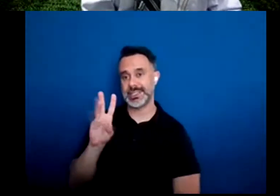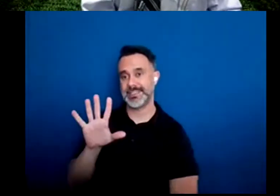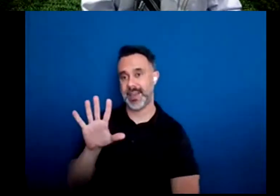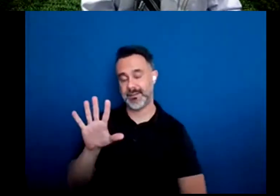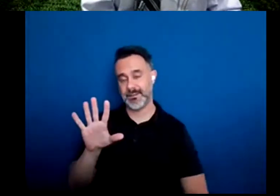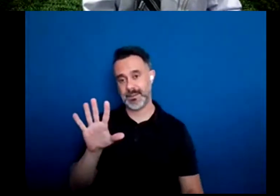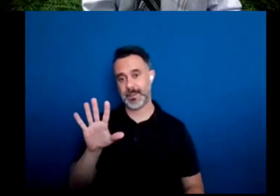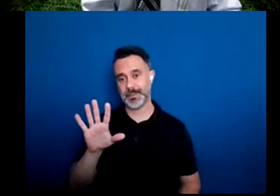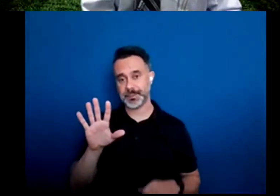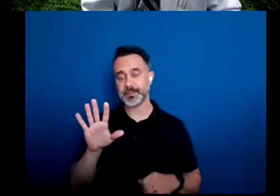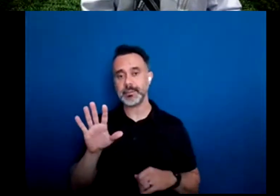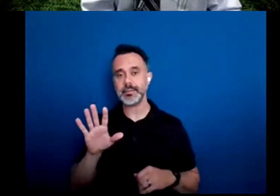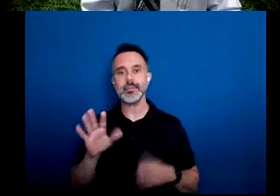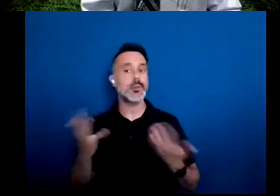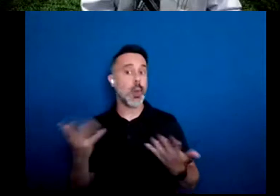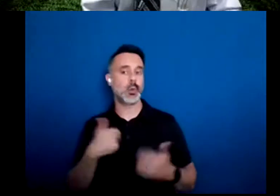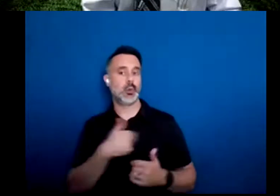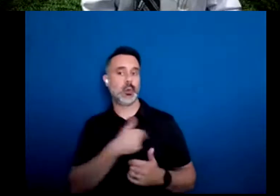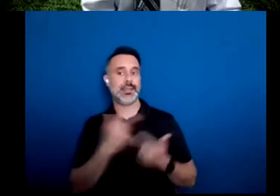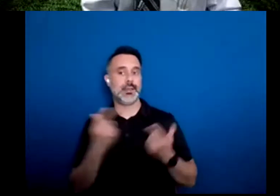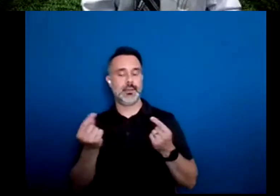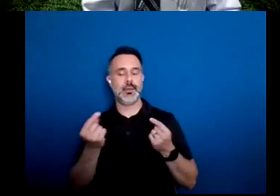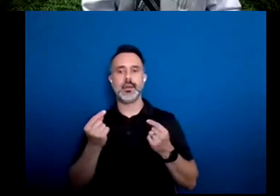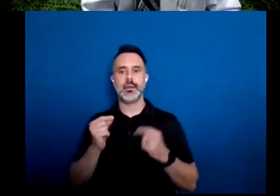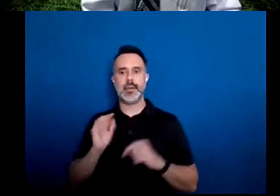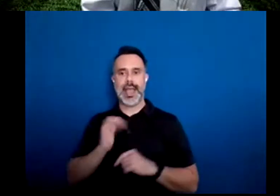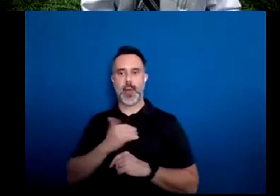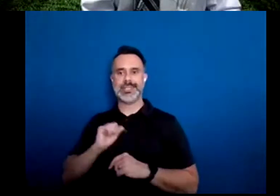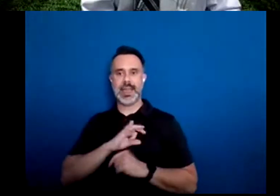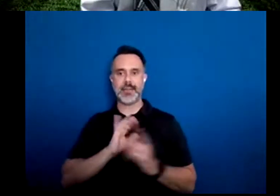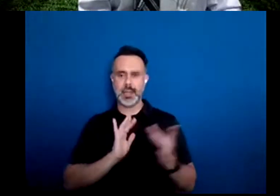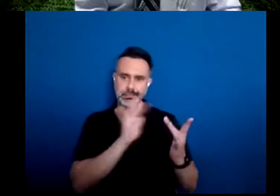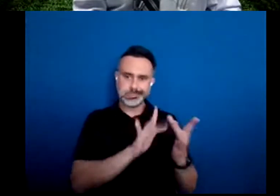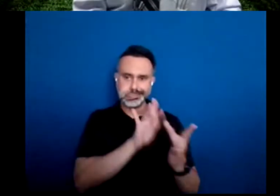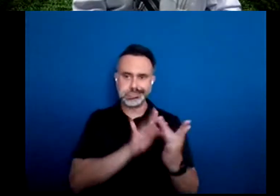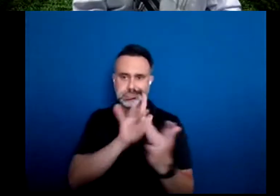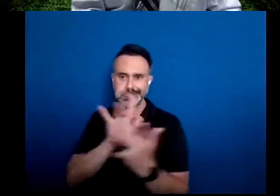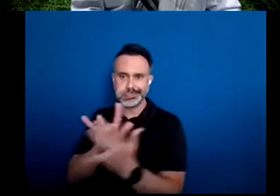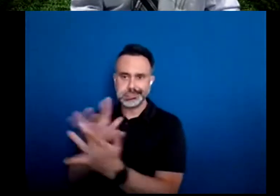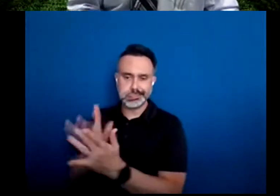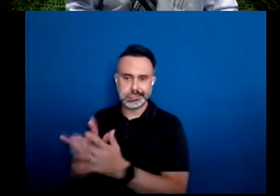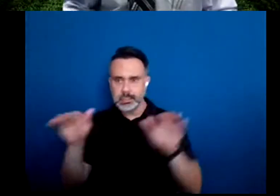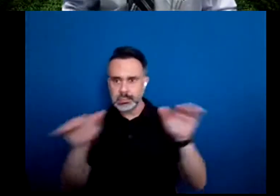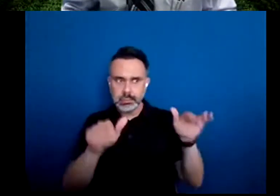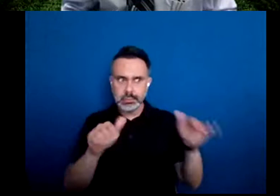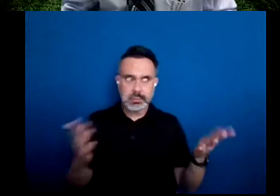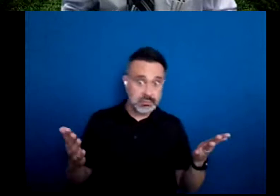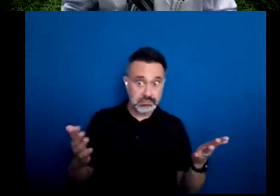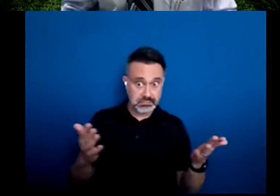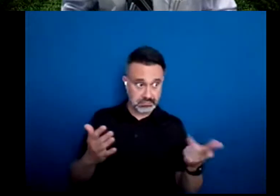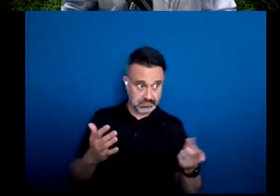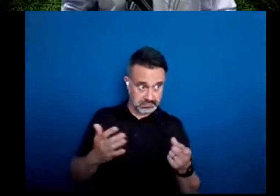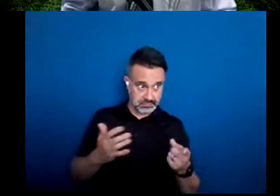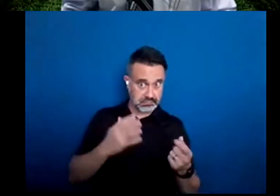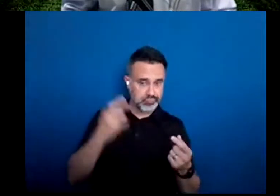is actually have our staff start reaching out to them to find out the reason for missing the second dose.